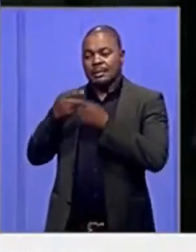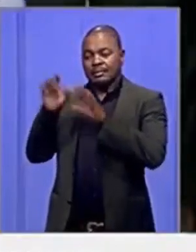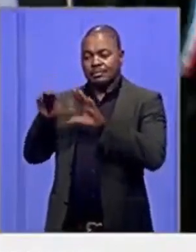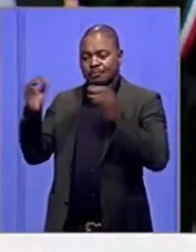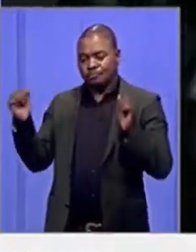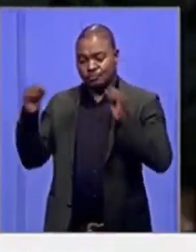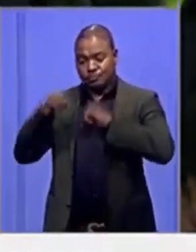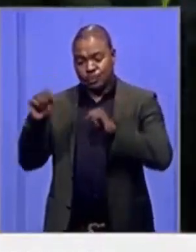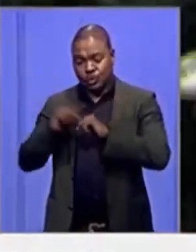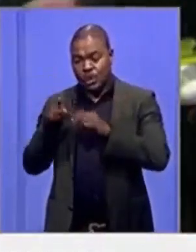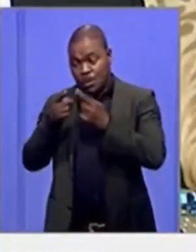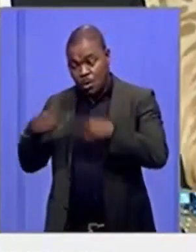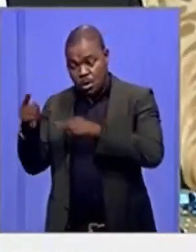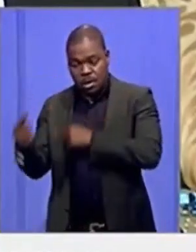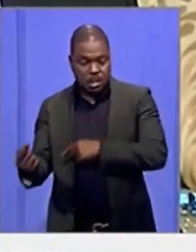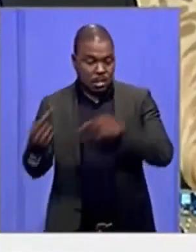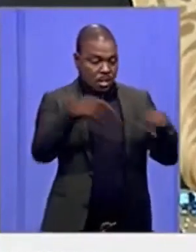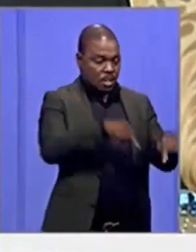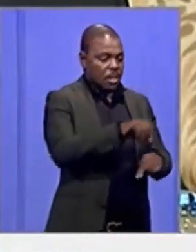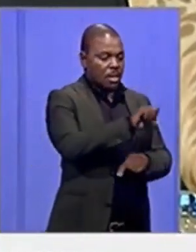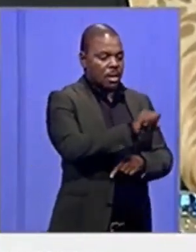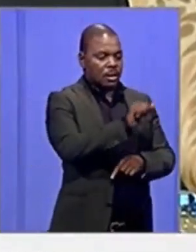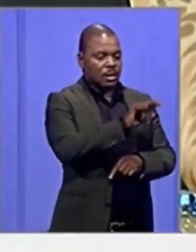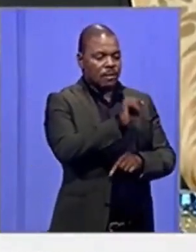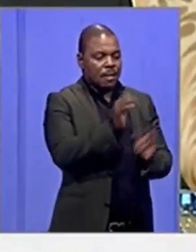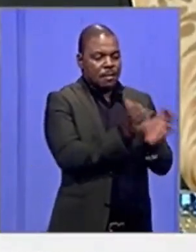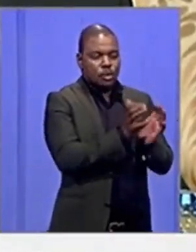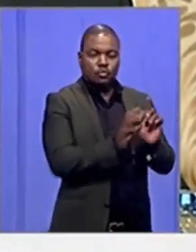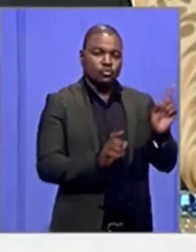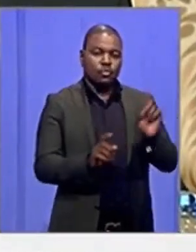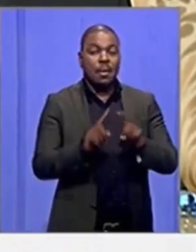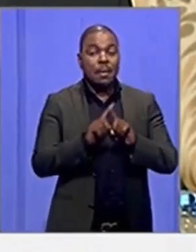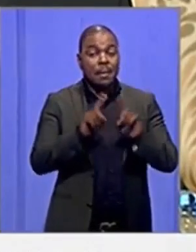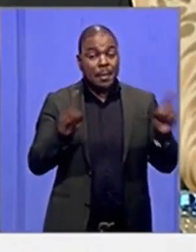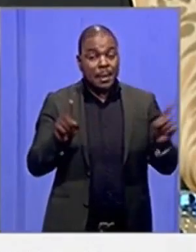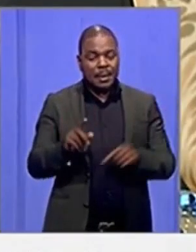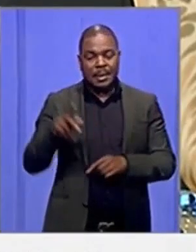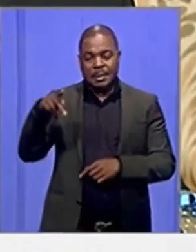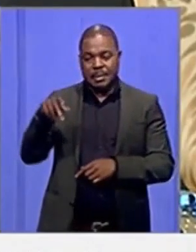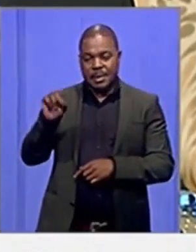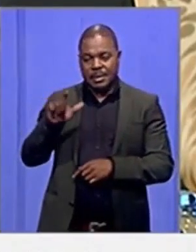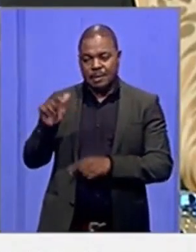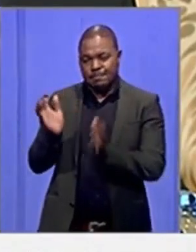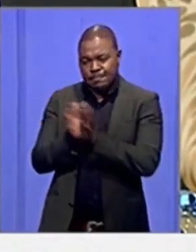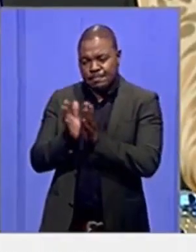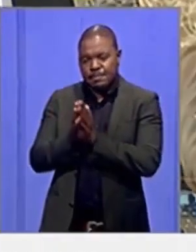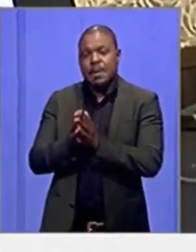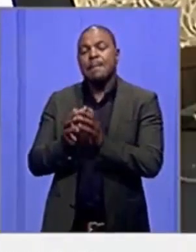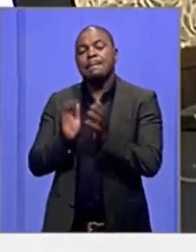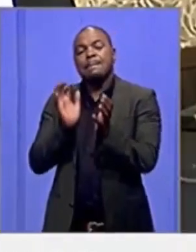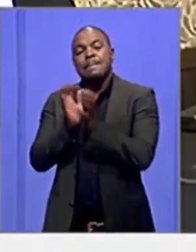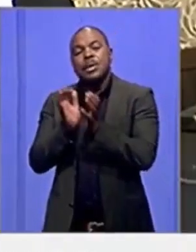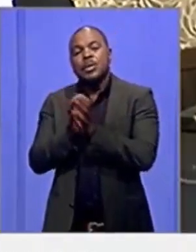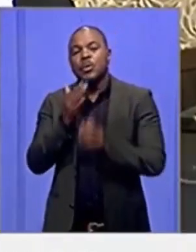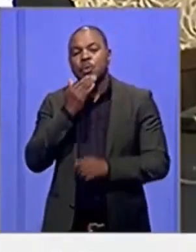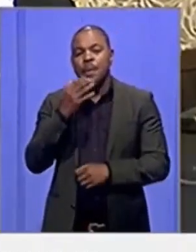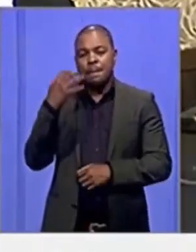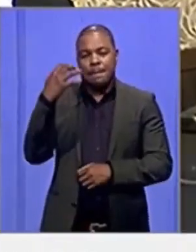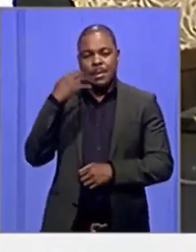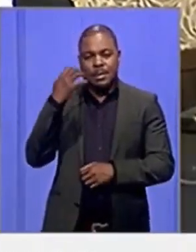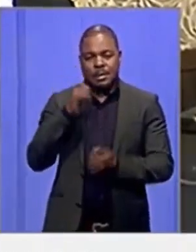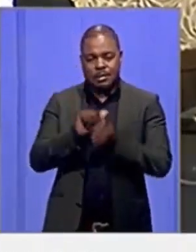dumelane gore ba ka se tsene le kopano ya Safa e fela PSL e kgopetse go swara kopano le tona ya tsa dipapadi Zizi